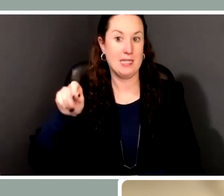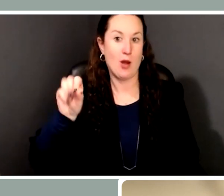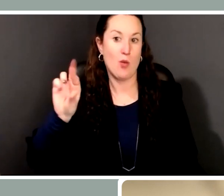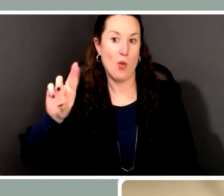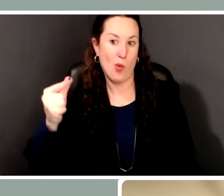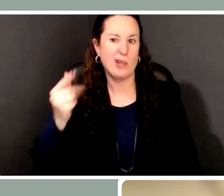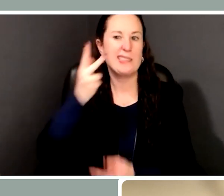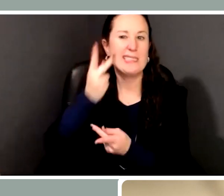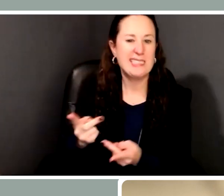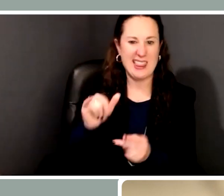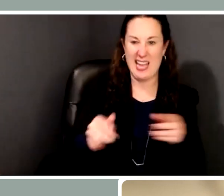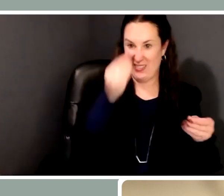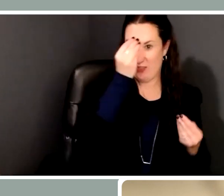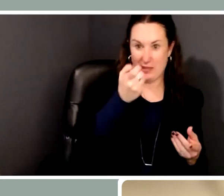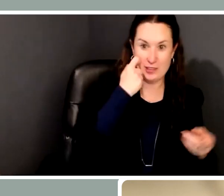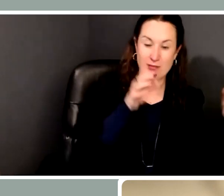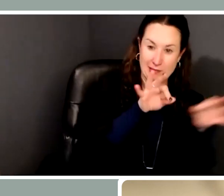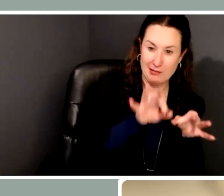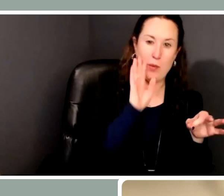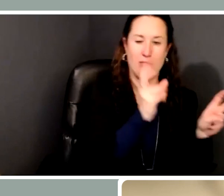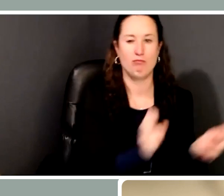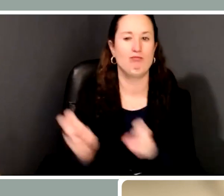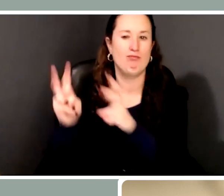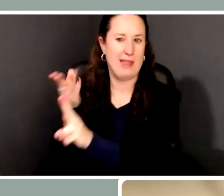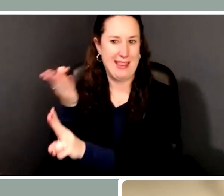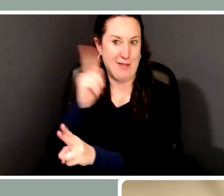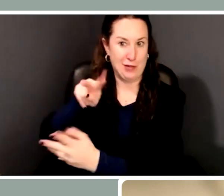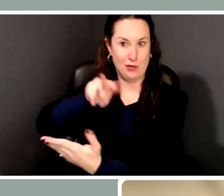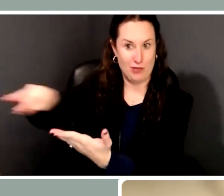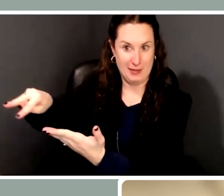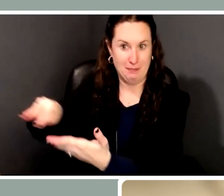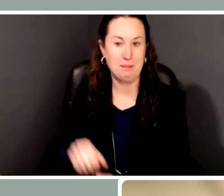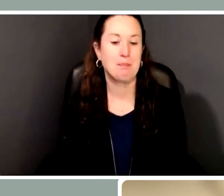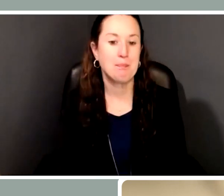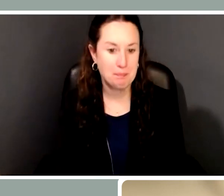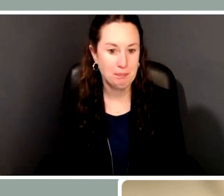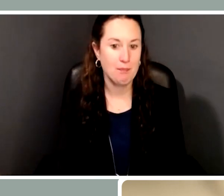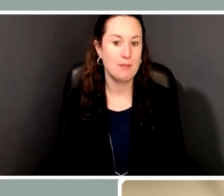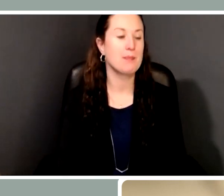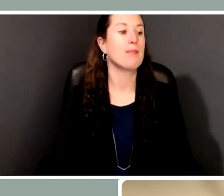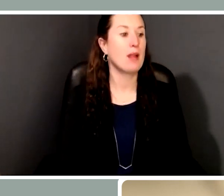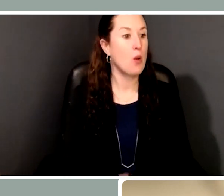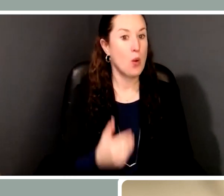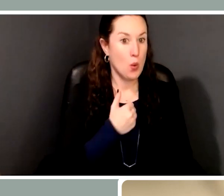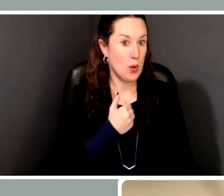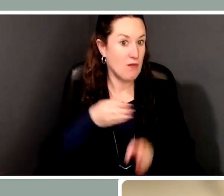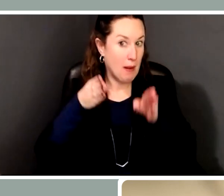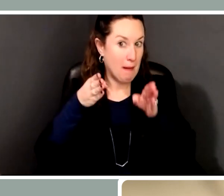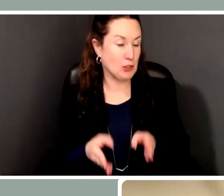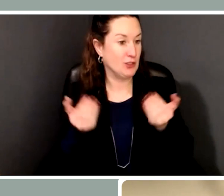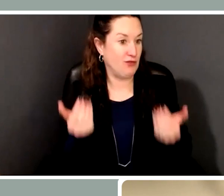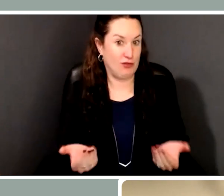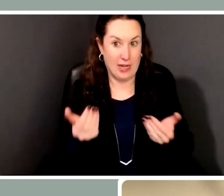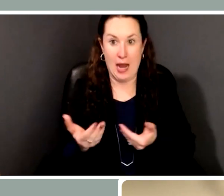that Dr. Isaacs just explained. We have a participant who is on Enhertu right now and